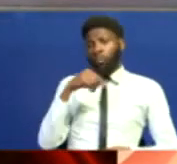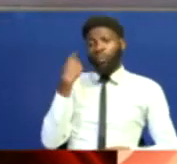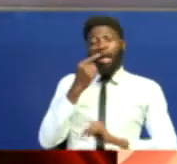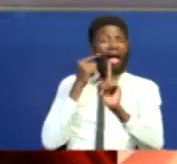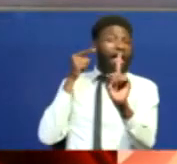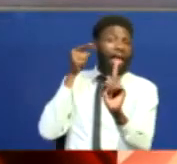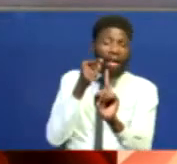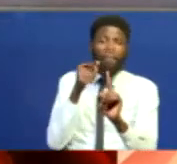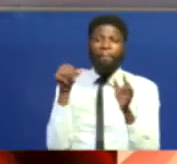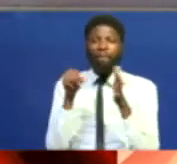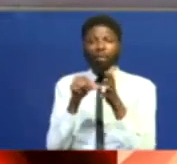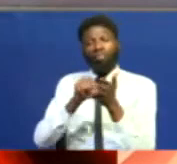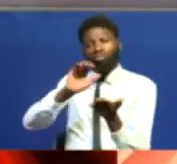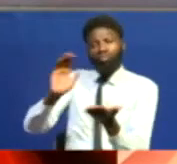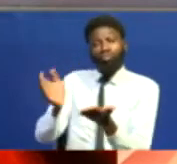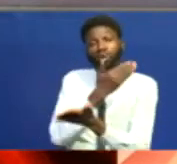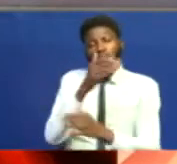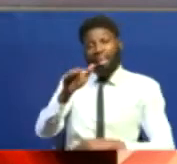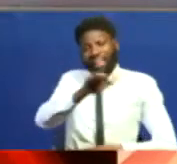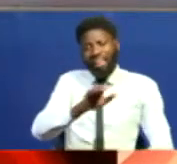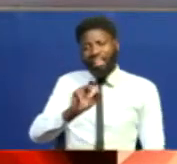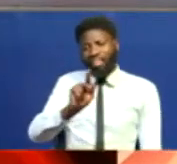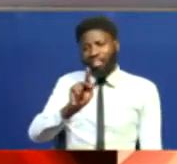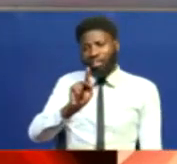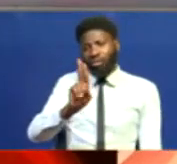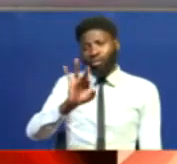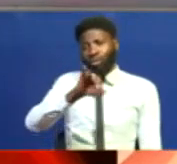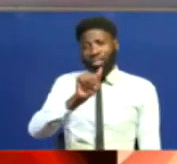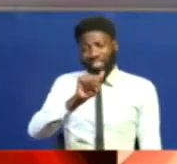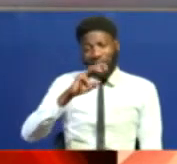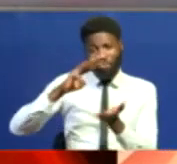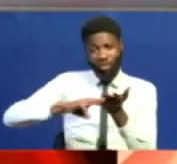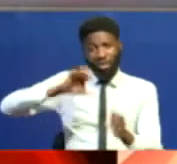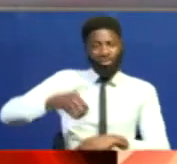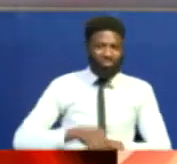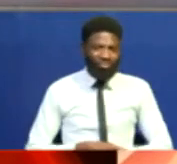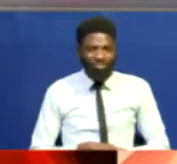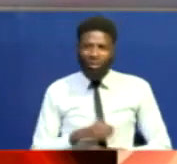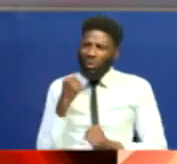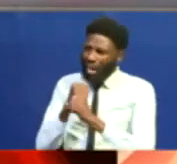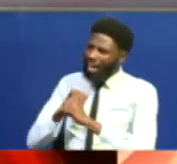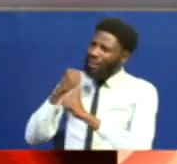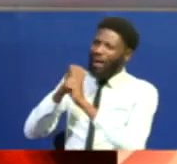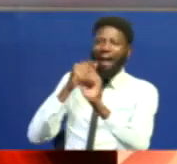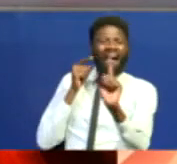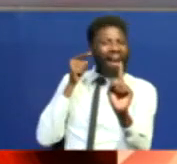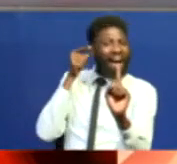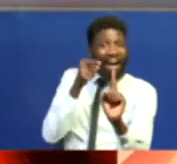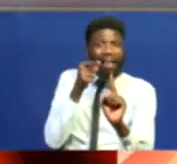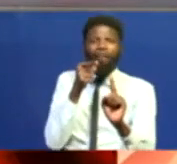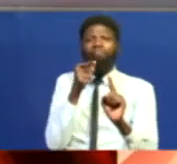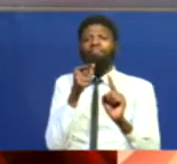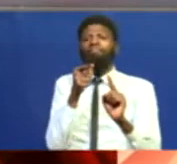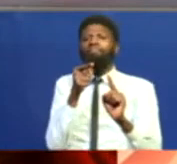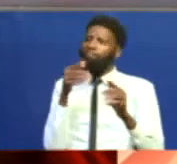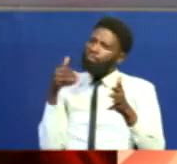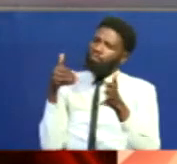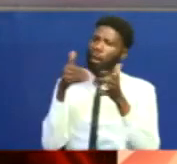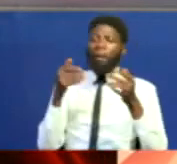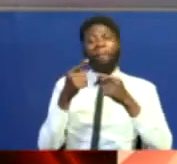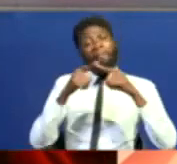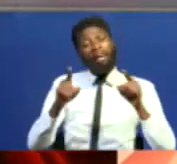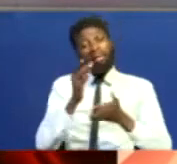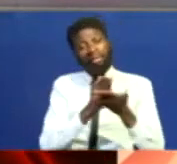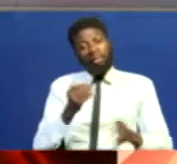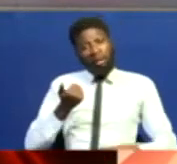Kuria, Migori County. Despite efforts to combat the vice, some girls are still sneaking to neighboring Tanzania to undergo the